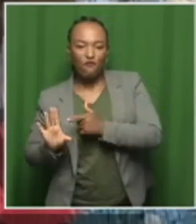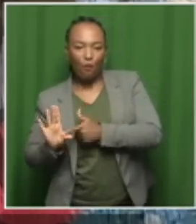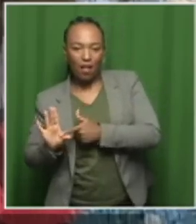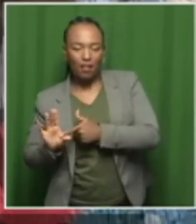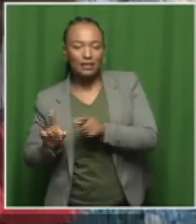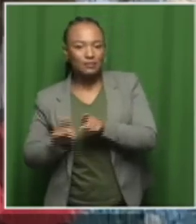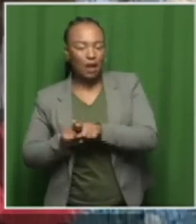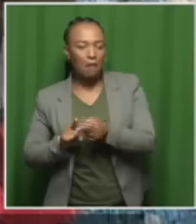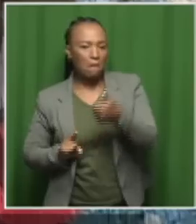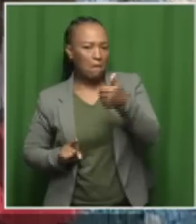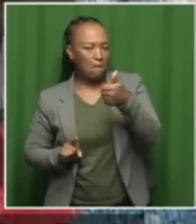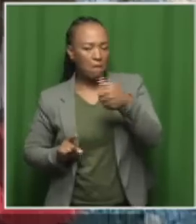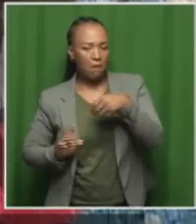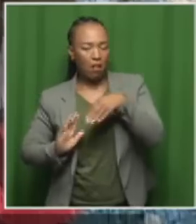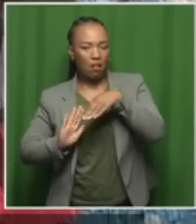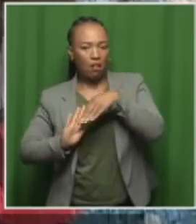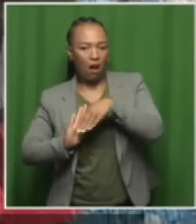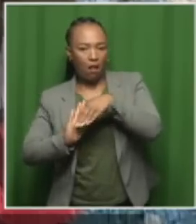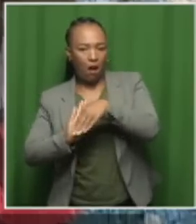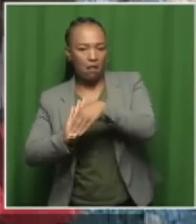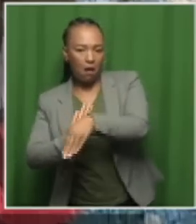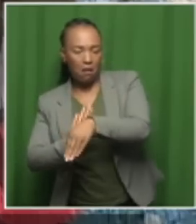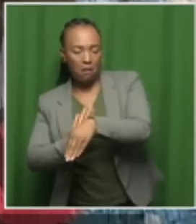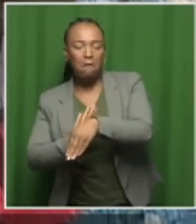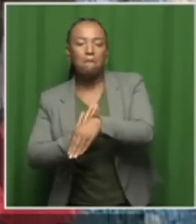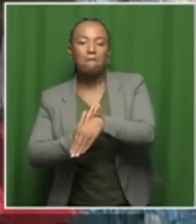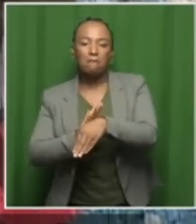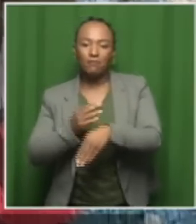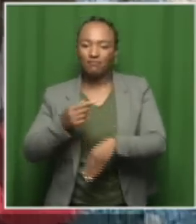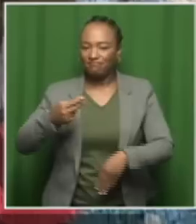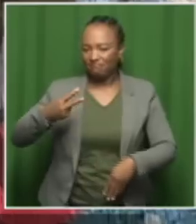and that it culminated with